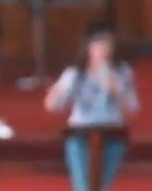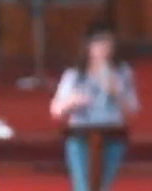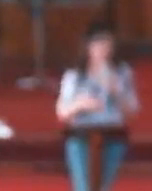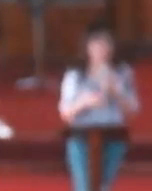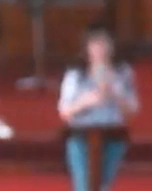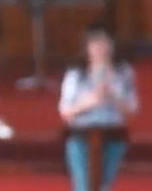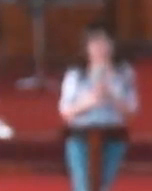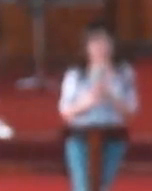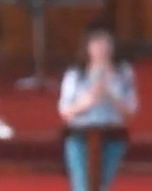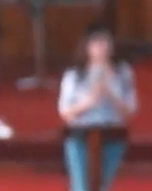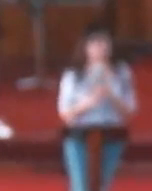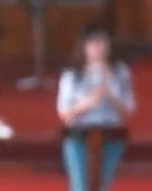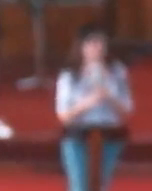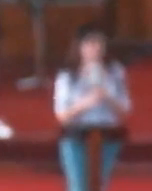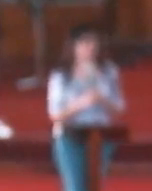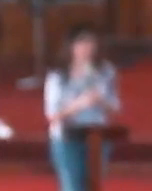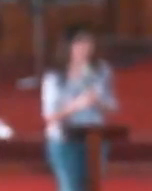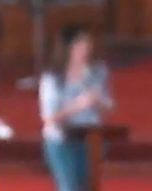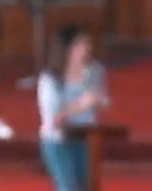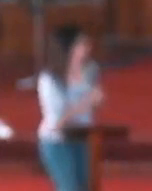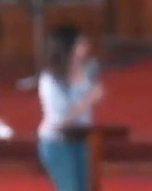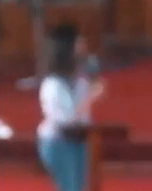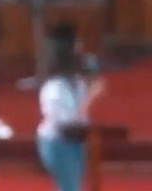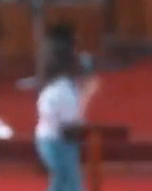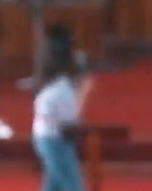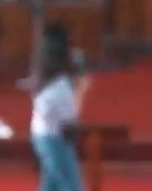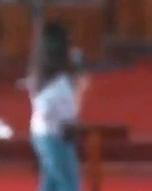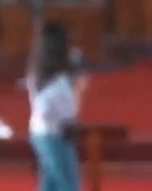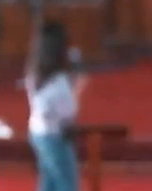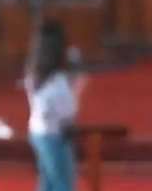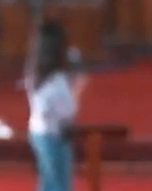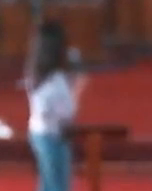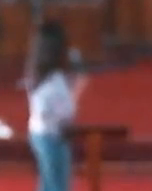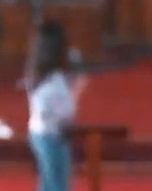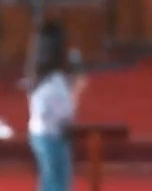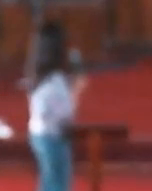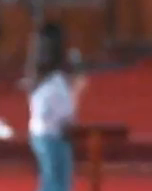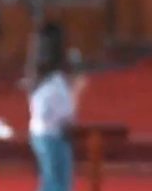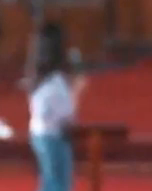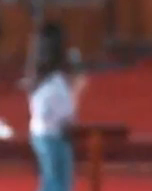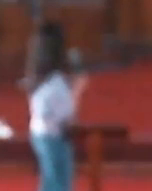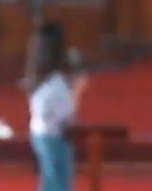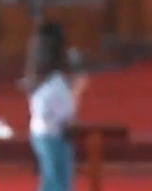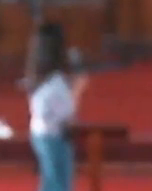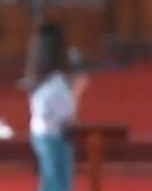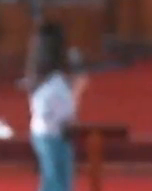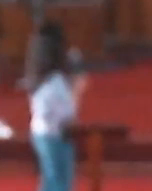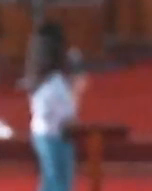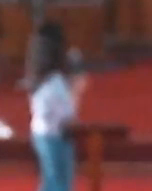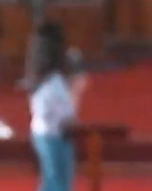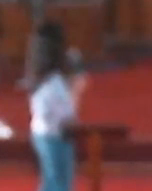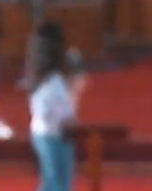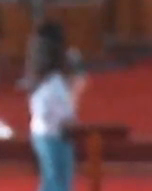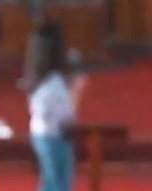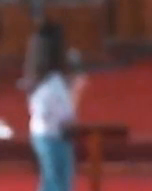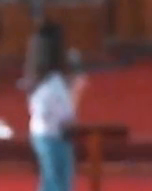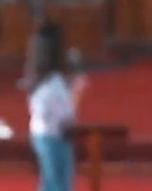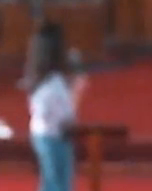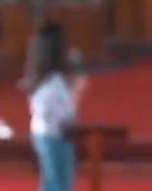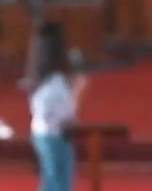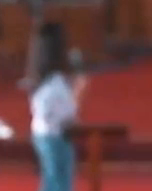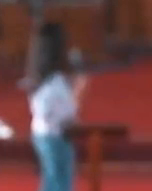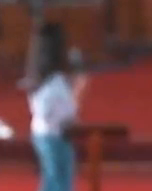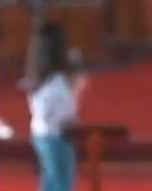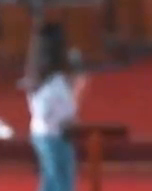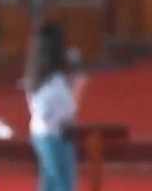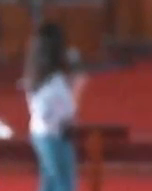that will happen, that's just all manipulation. Número dos, no hablamos de ofrendar por una petición o de ofrendar para que Dios nos dé o